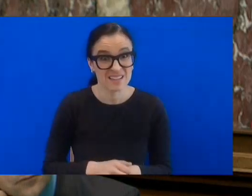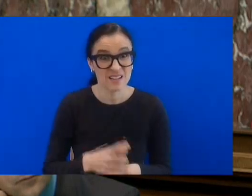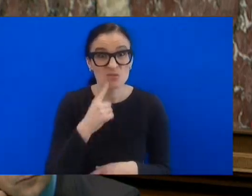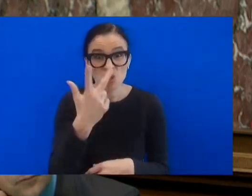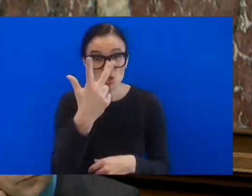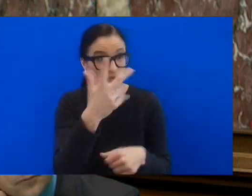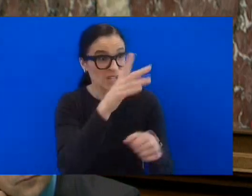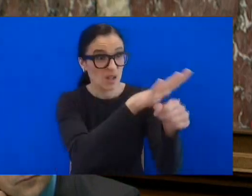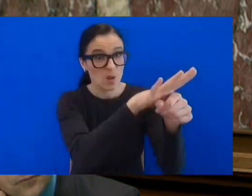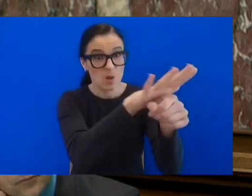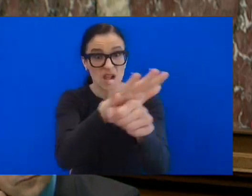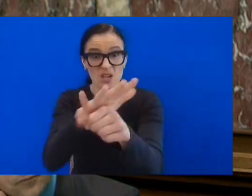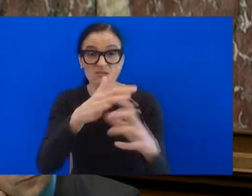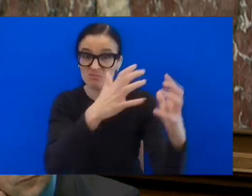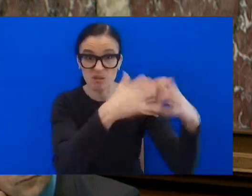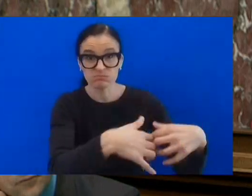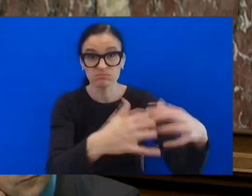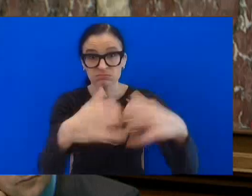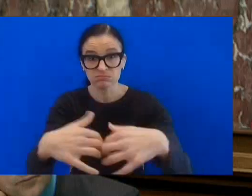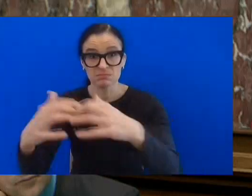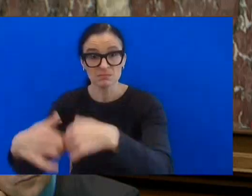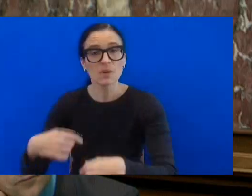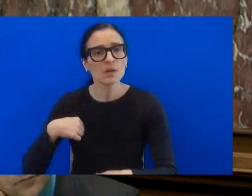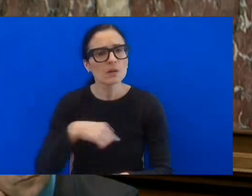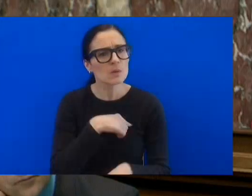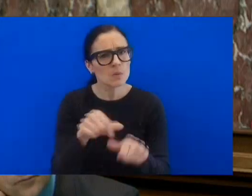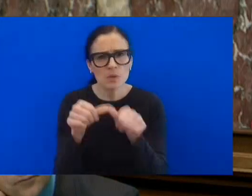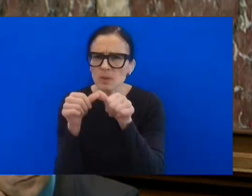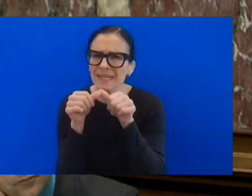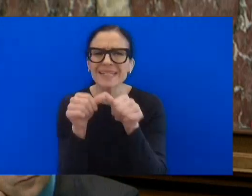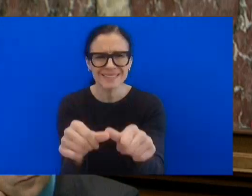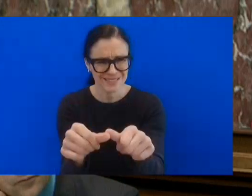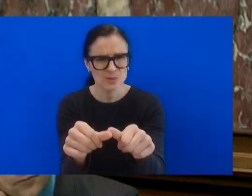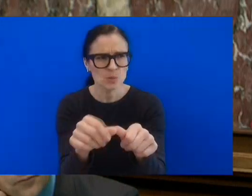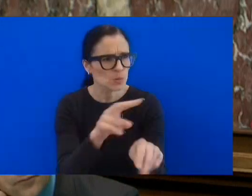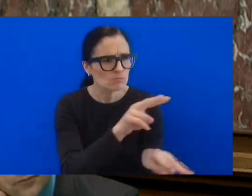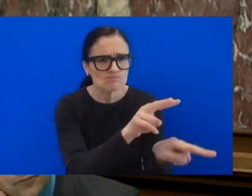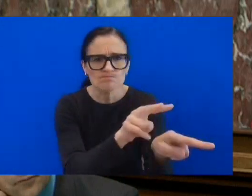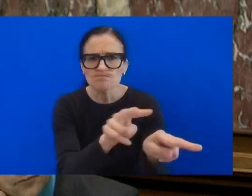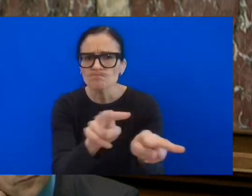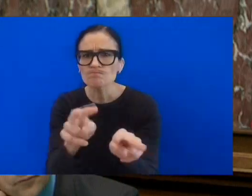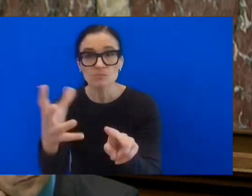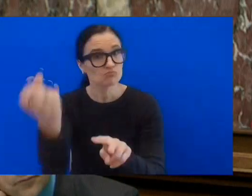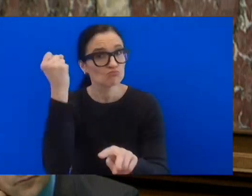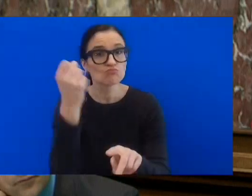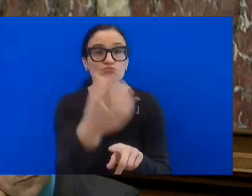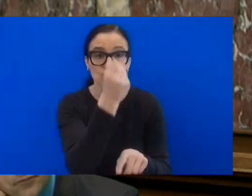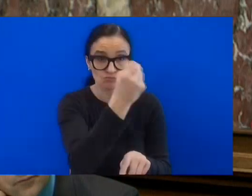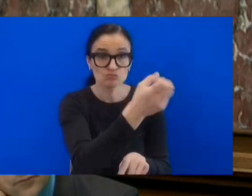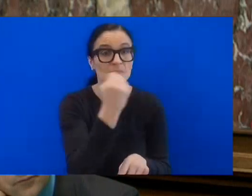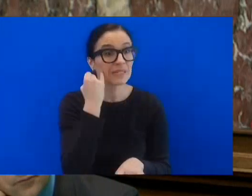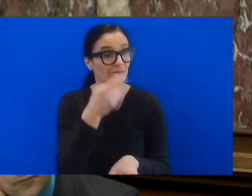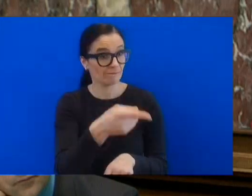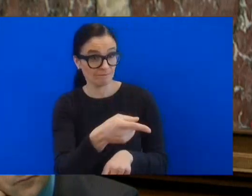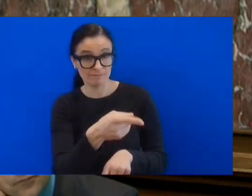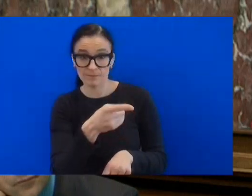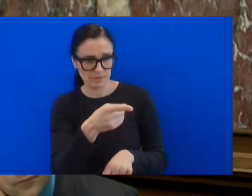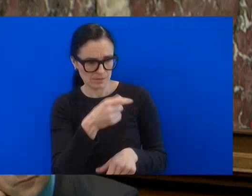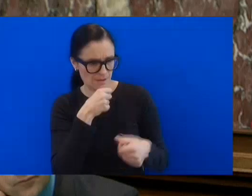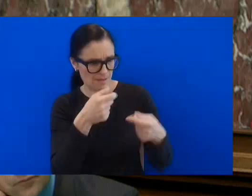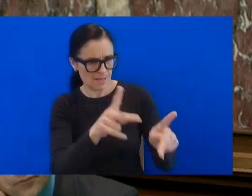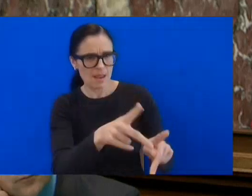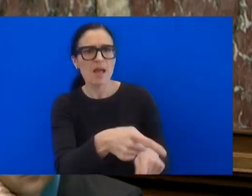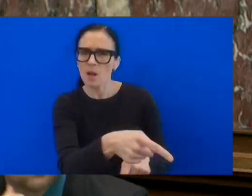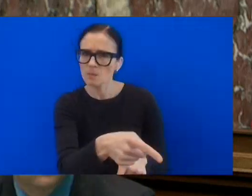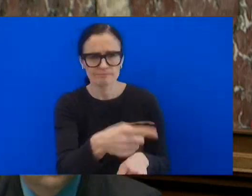seize illegal obtained assets brick by brick. We will demolish organized crime and